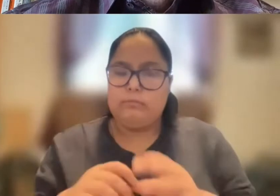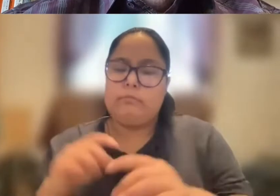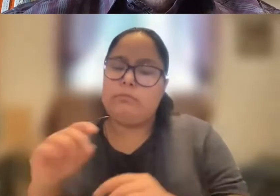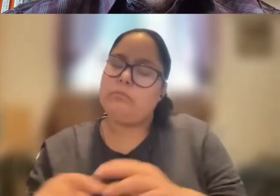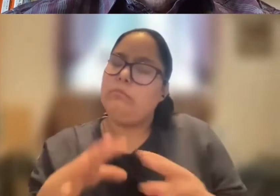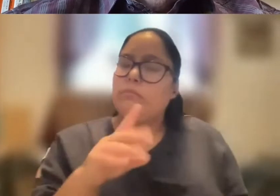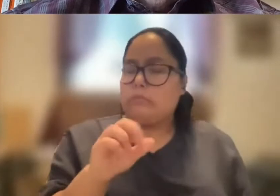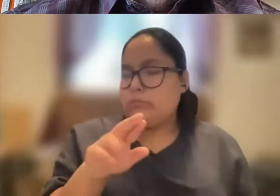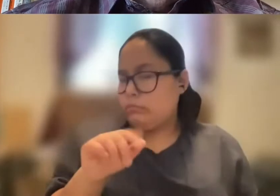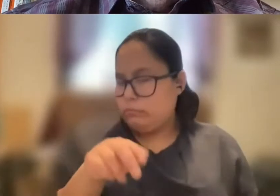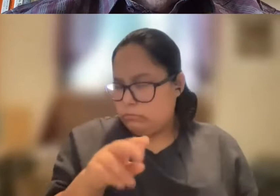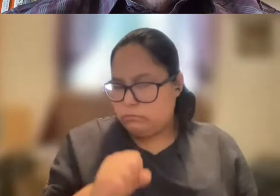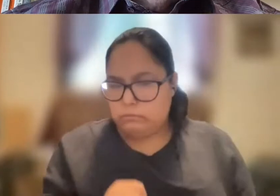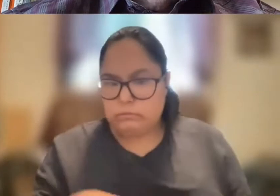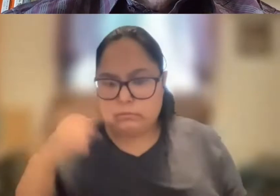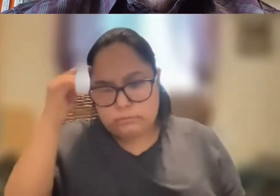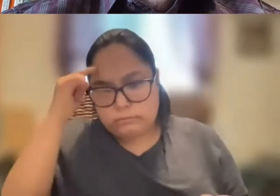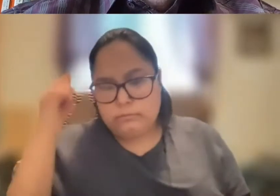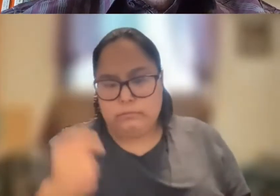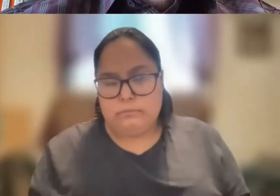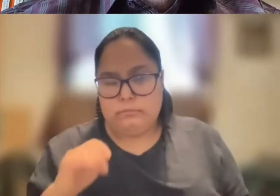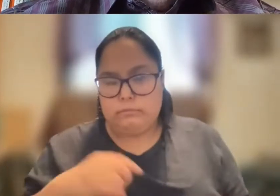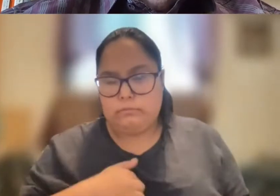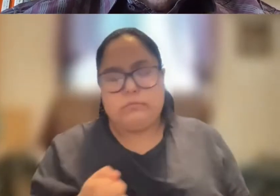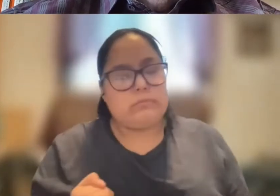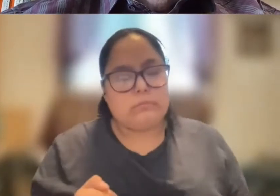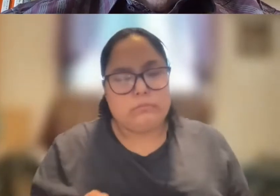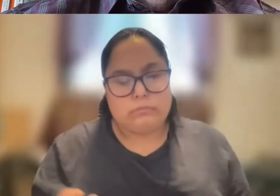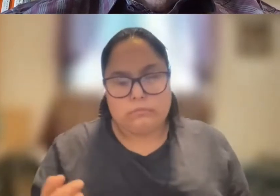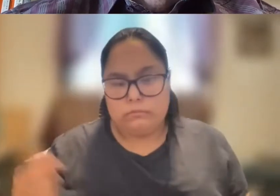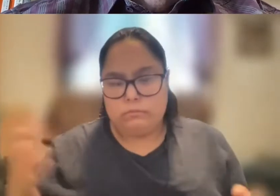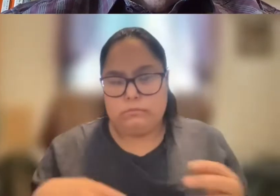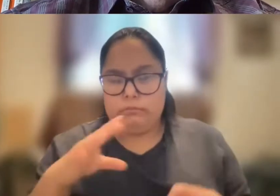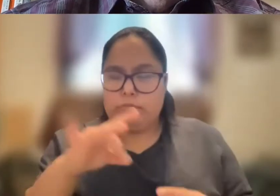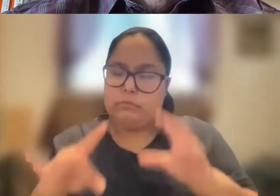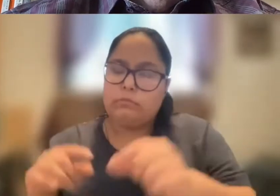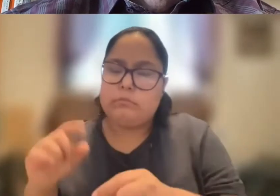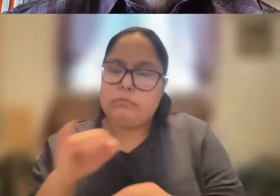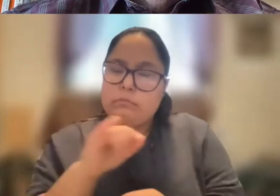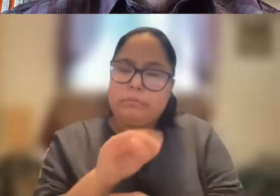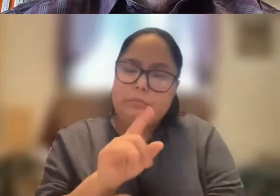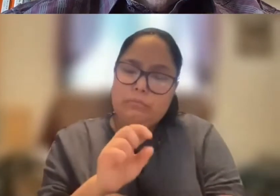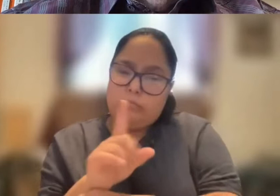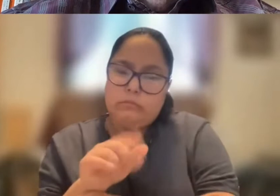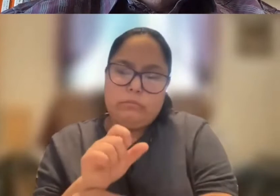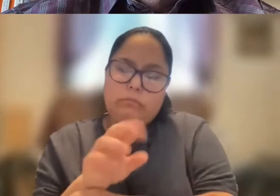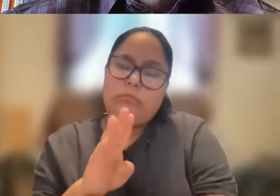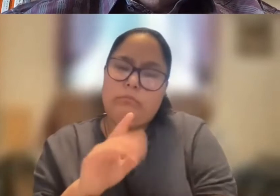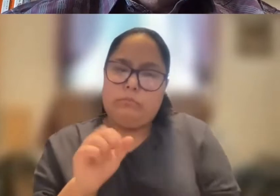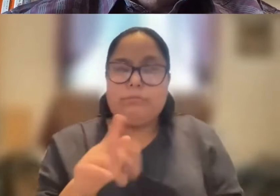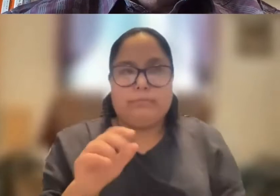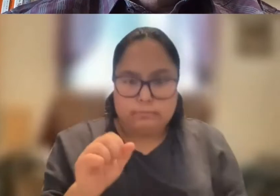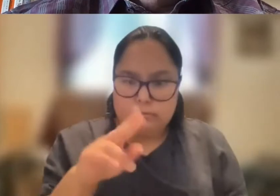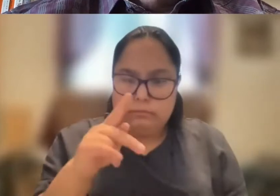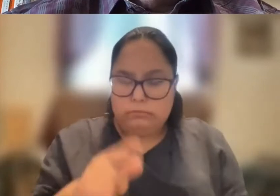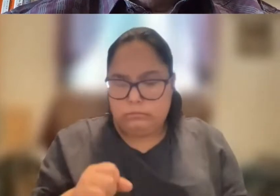movements. And I suspect if we were to look at individual yardsticks, we could see movements